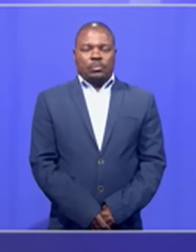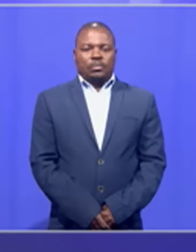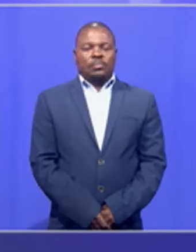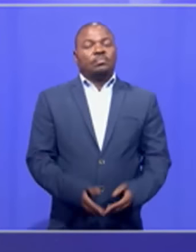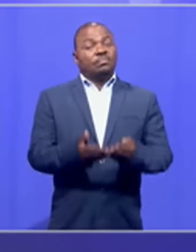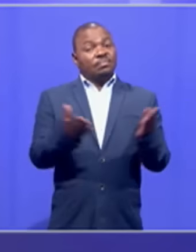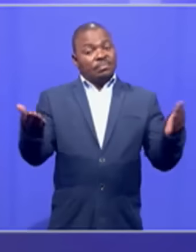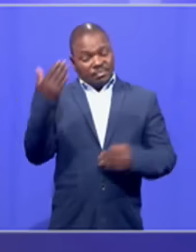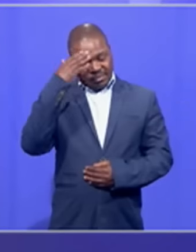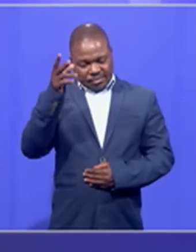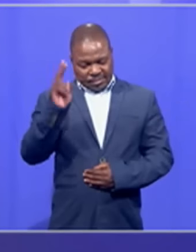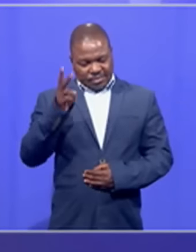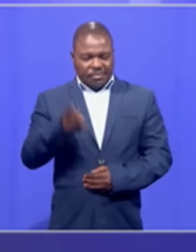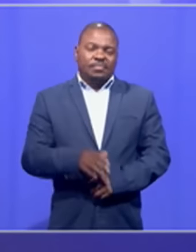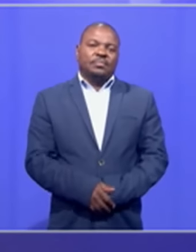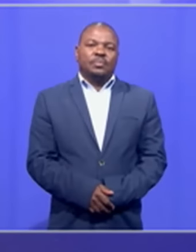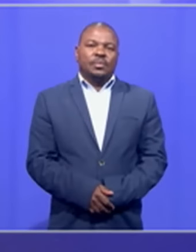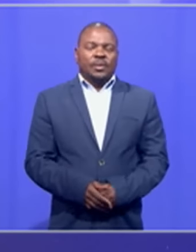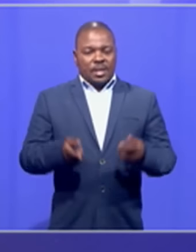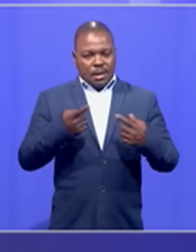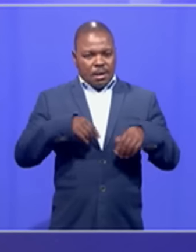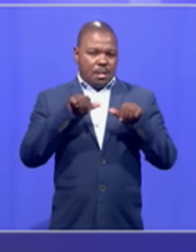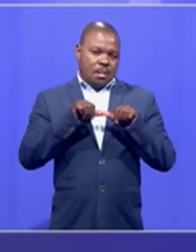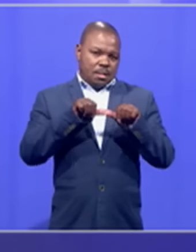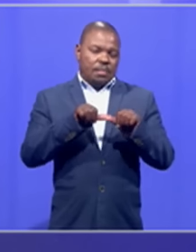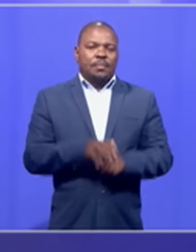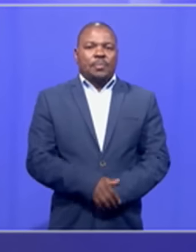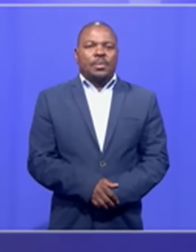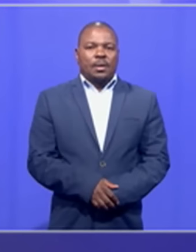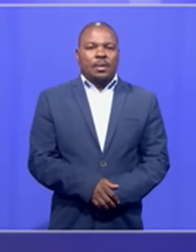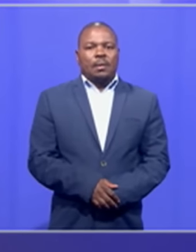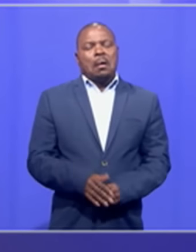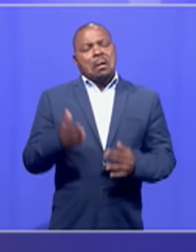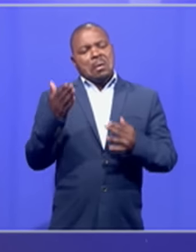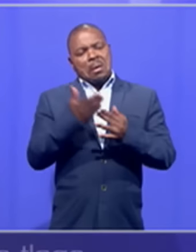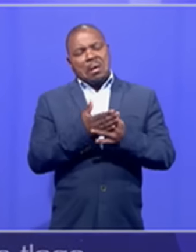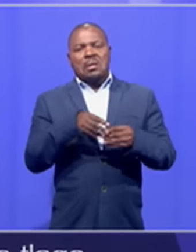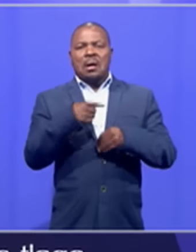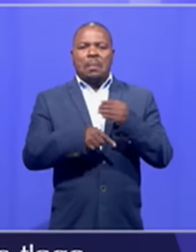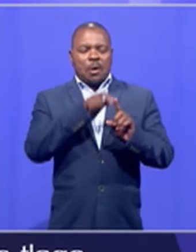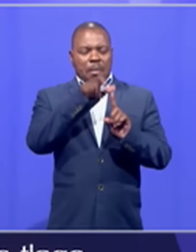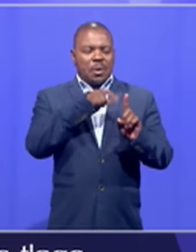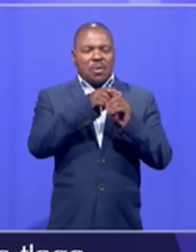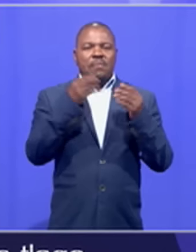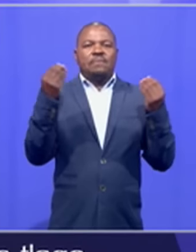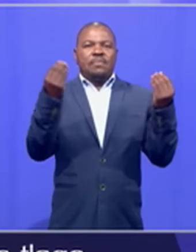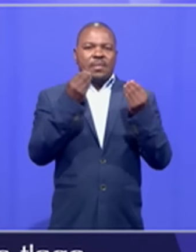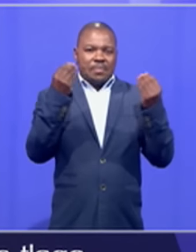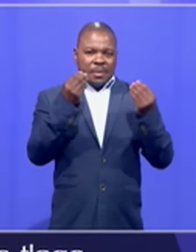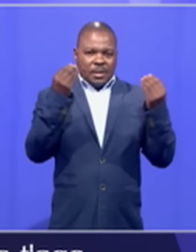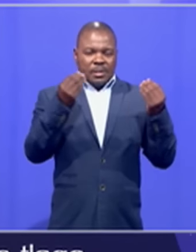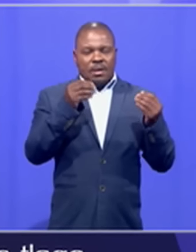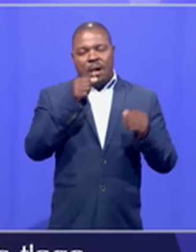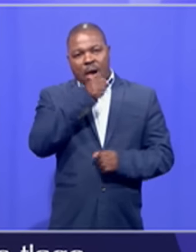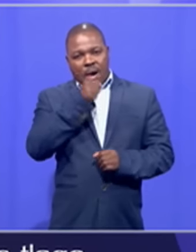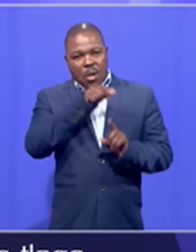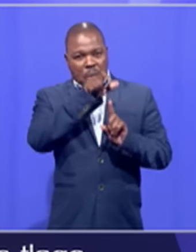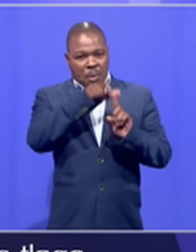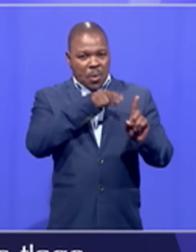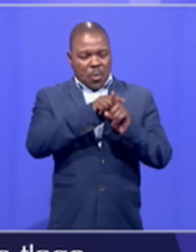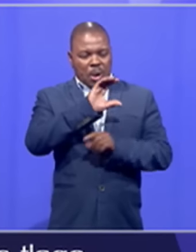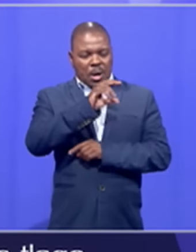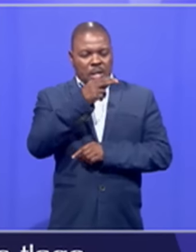Madume ga fele re a lotšha re gatela pele ka tšeo dirego molato kgatlhanong le motsebalegi wa mmino wa Lekompo Lebogang Chauke